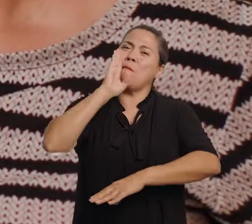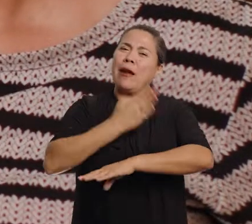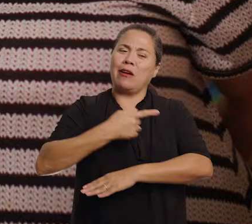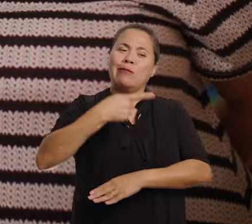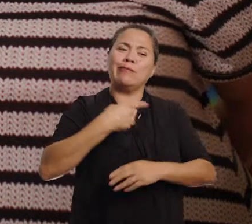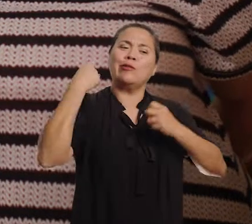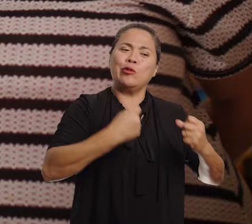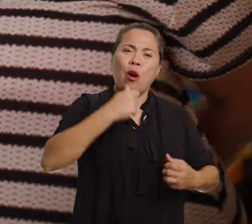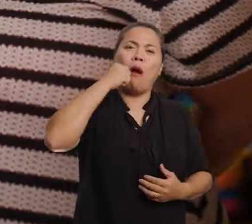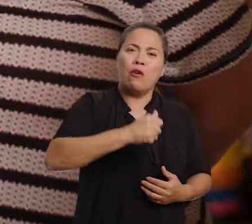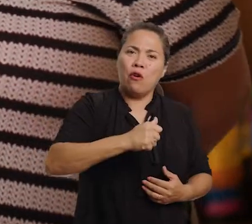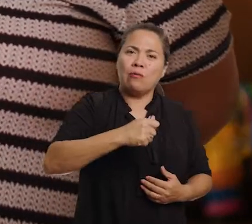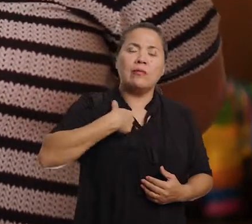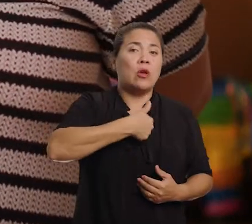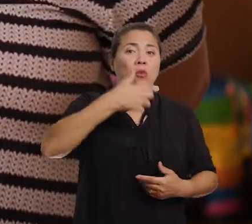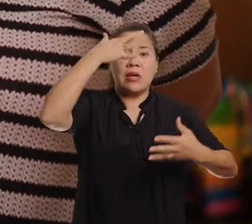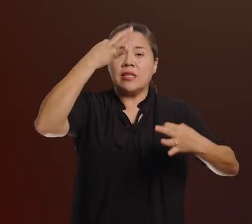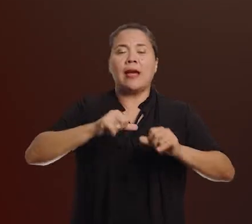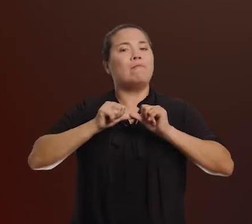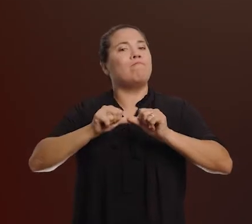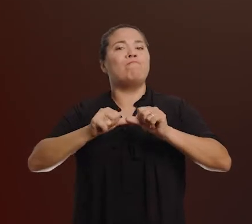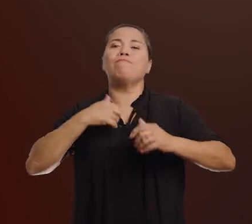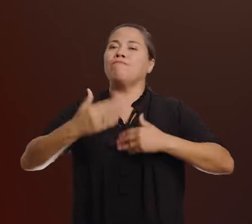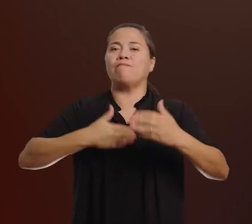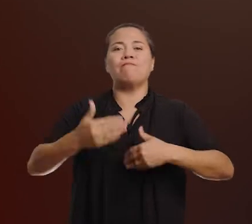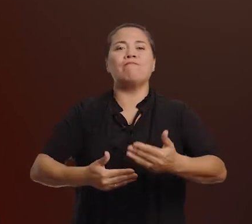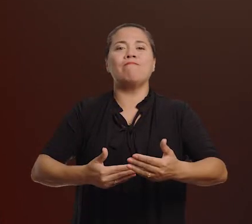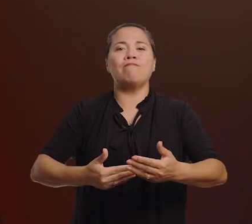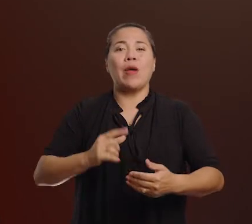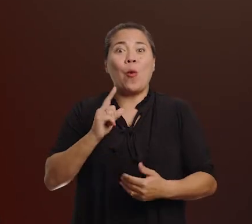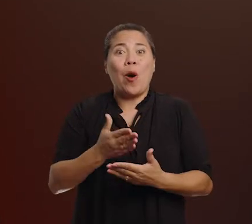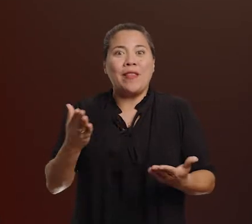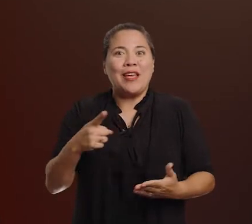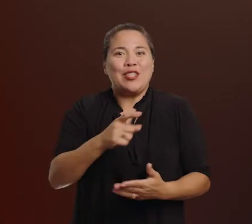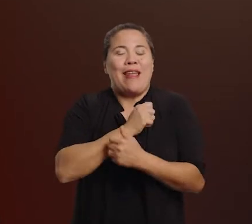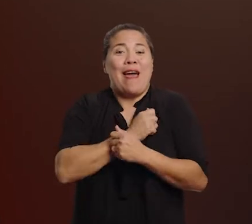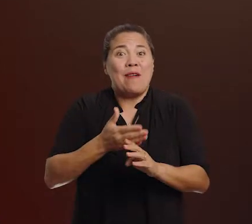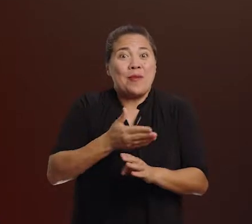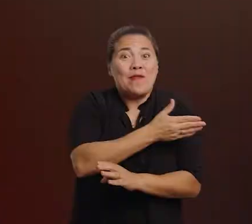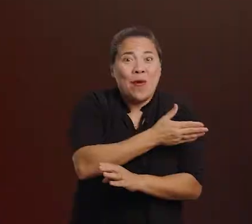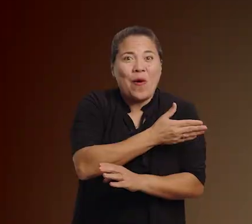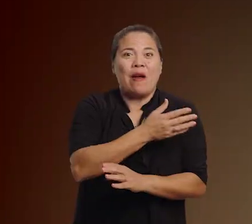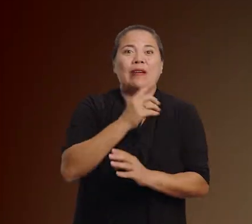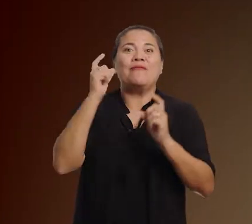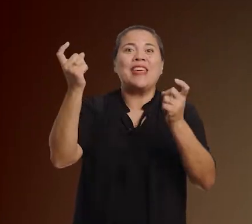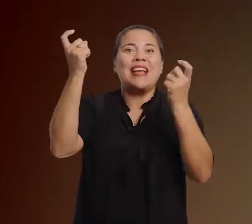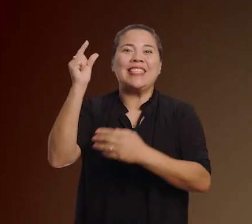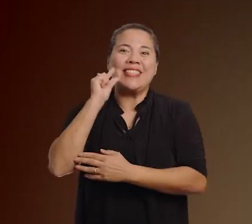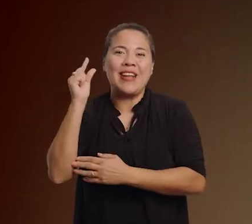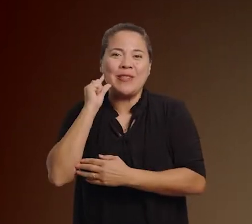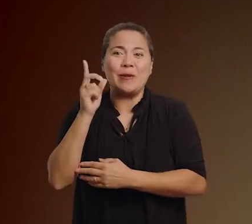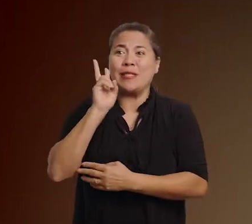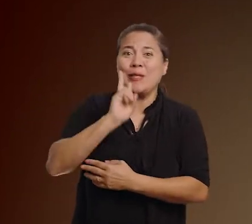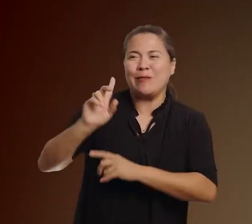very strong, and so we kept going. One of the things she did love is Fiesta. She's been going to